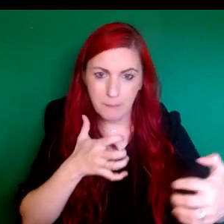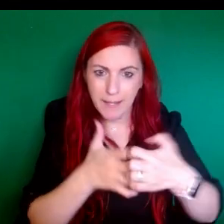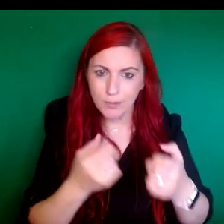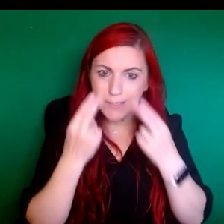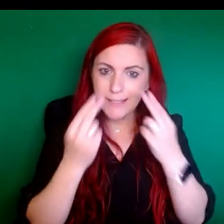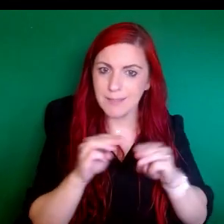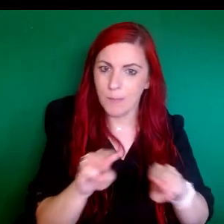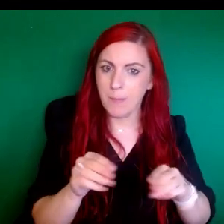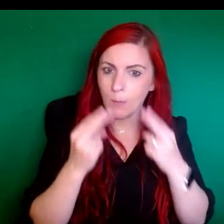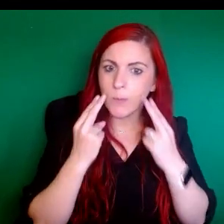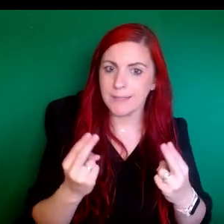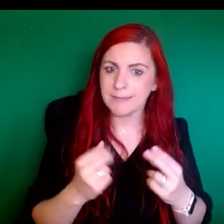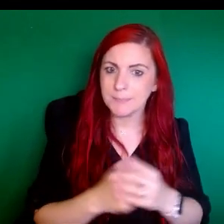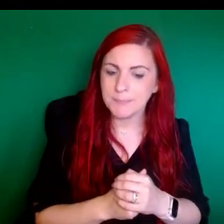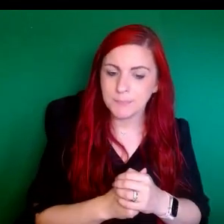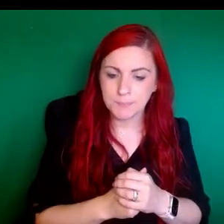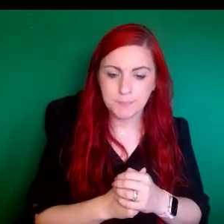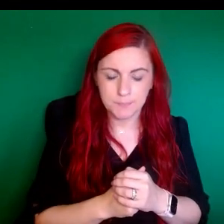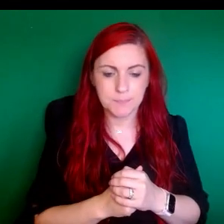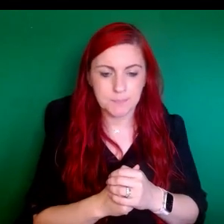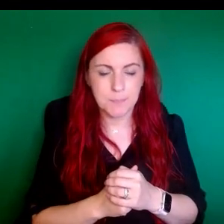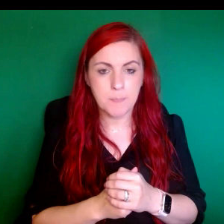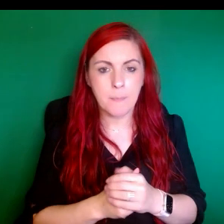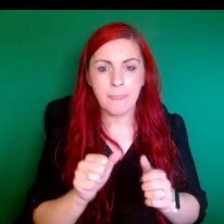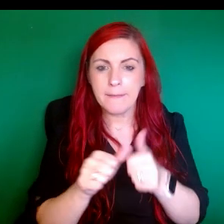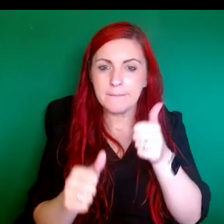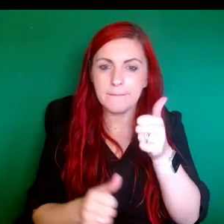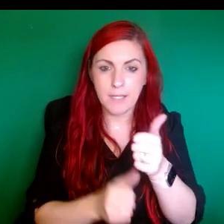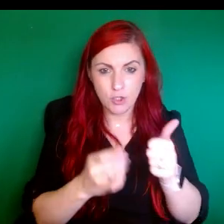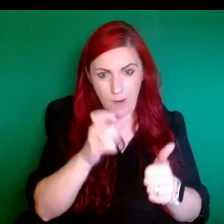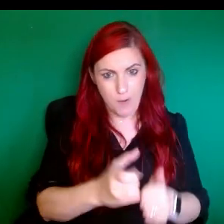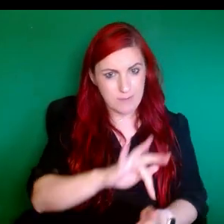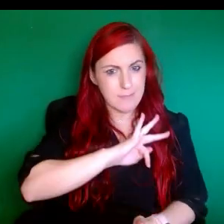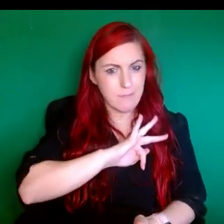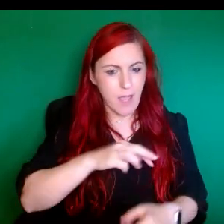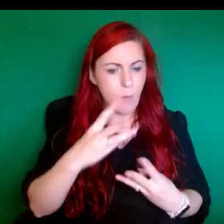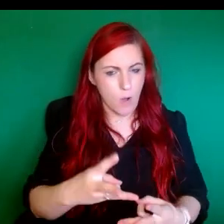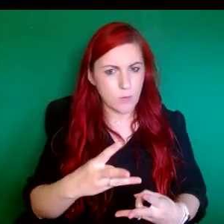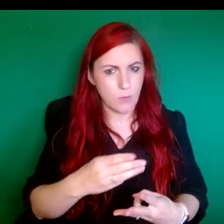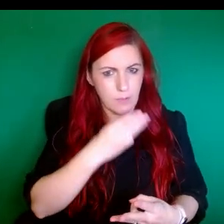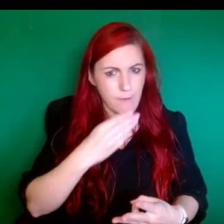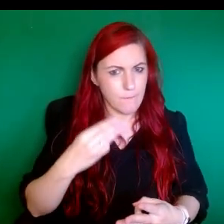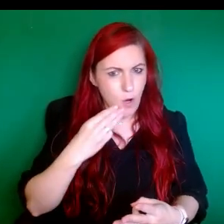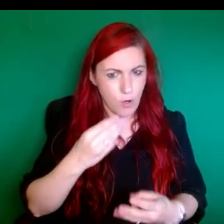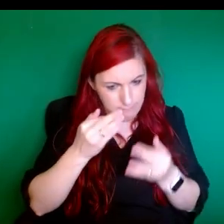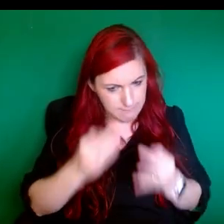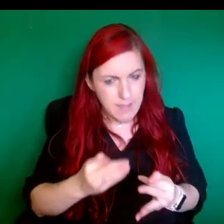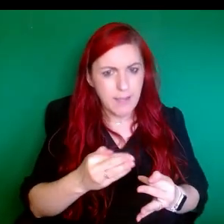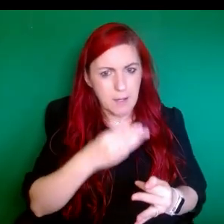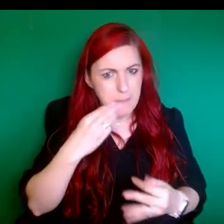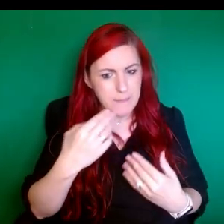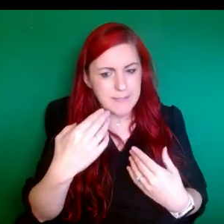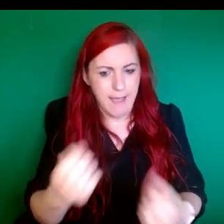As Vice Chairperson, I wish to reaffirm COPE Galway's commitment to the strategic objectives that guide this organisation and that shape this